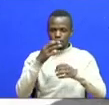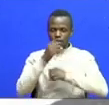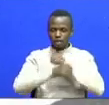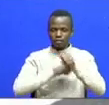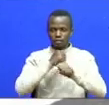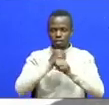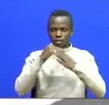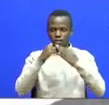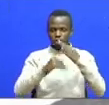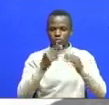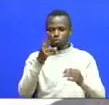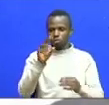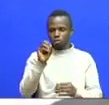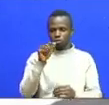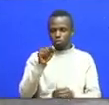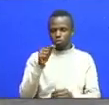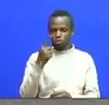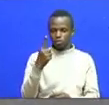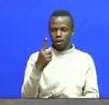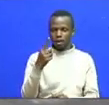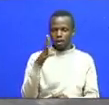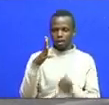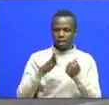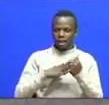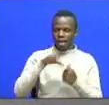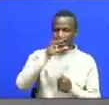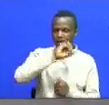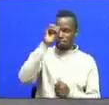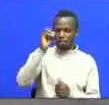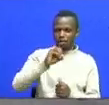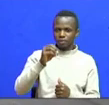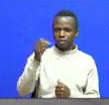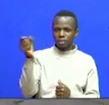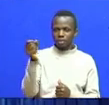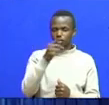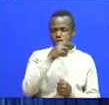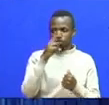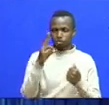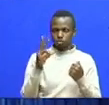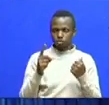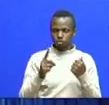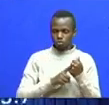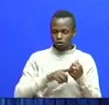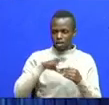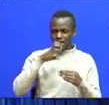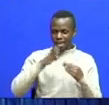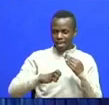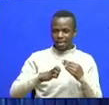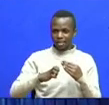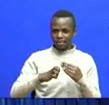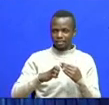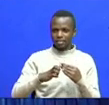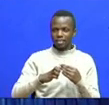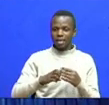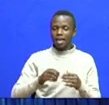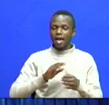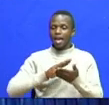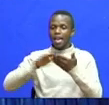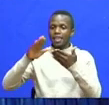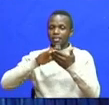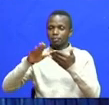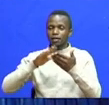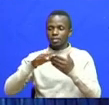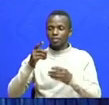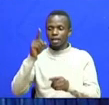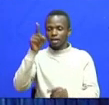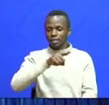by 20.19% during the six-month period ending June. The further increase in import expenditure equally cancelled